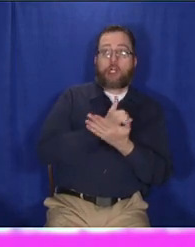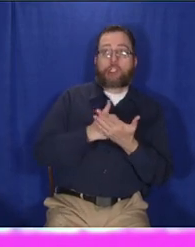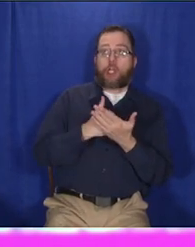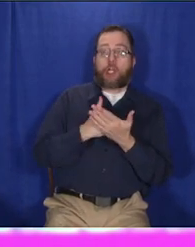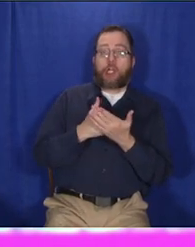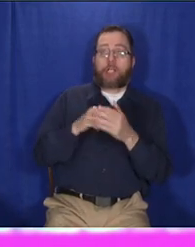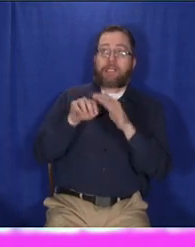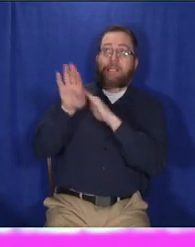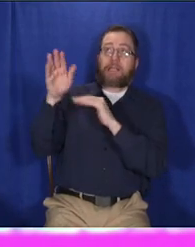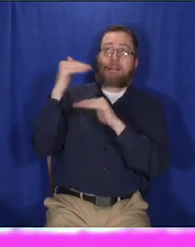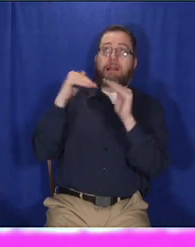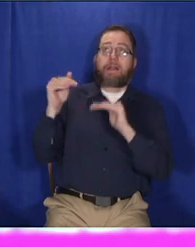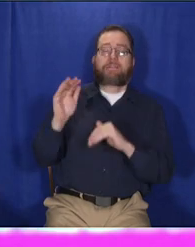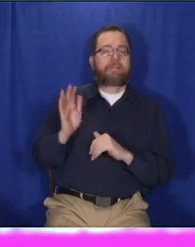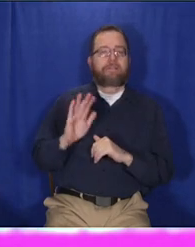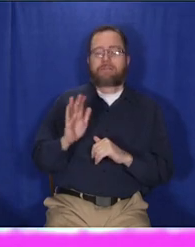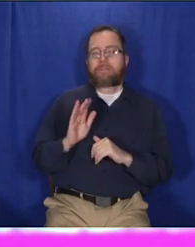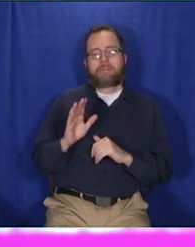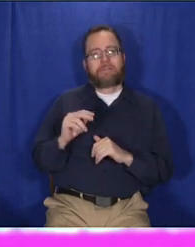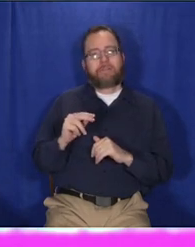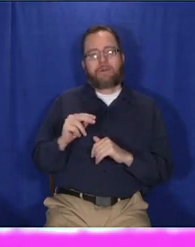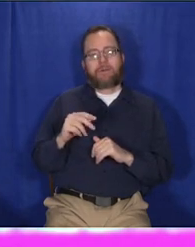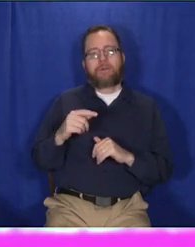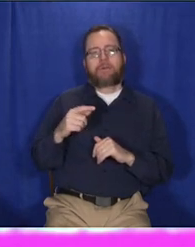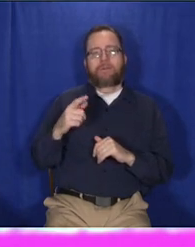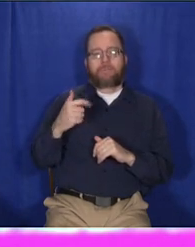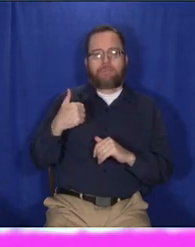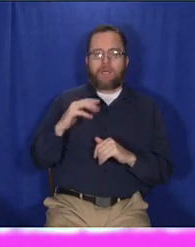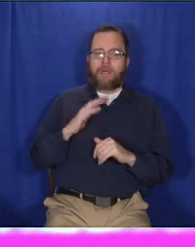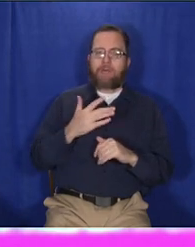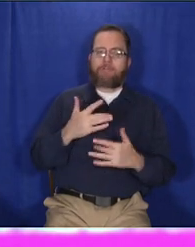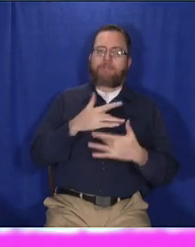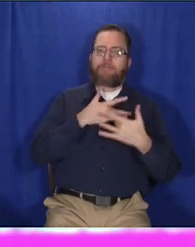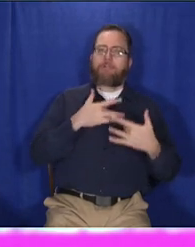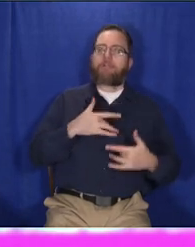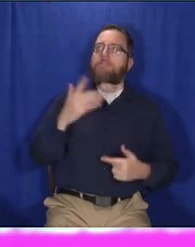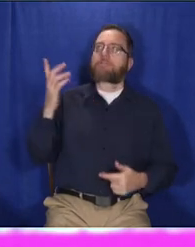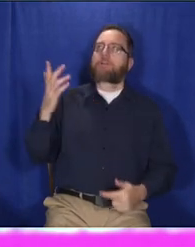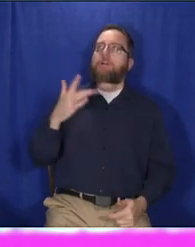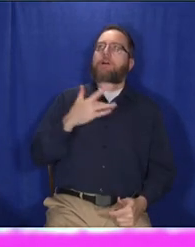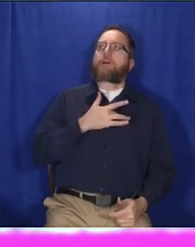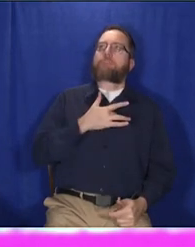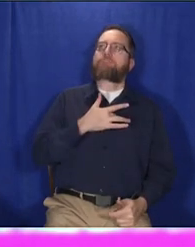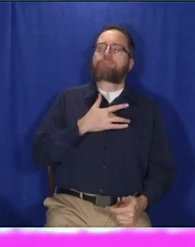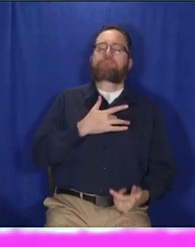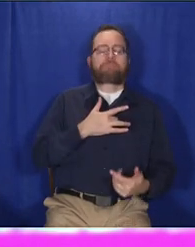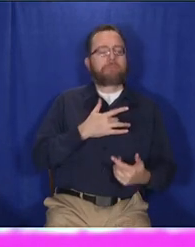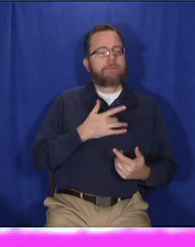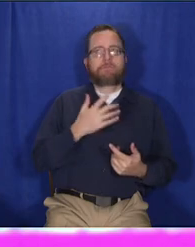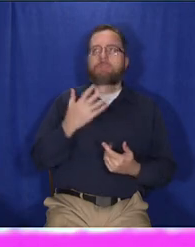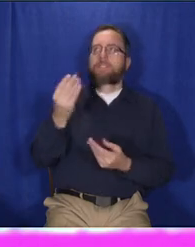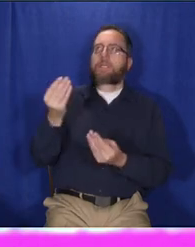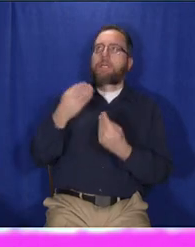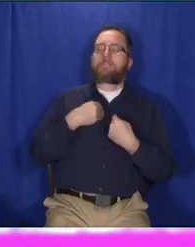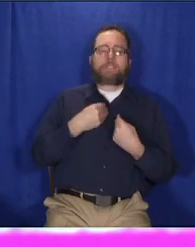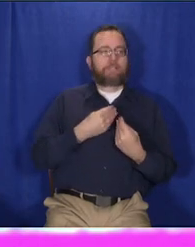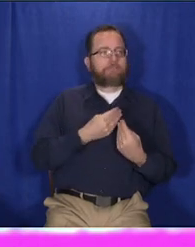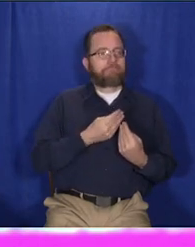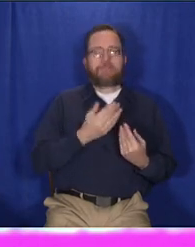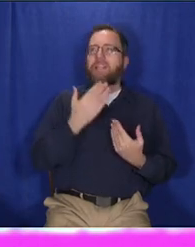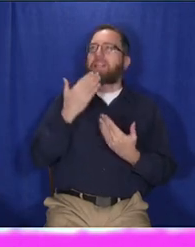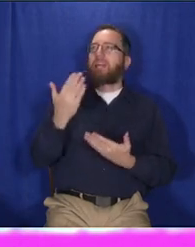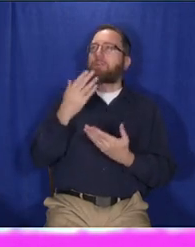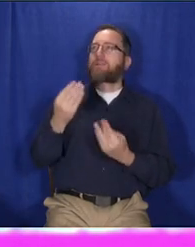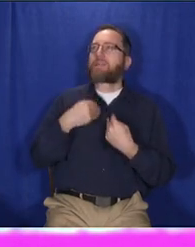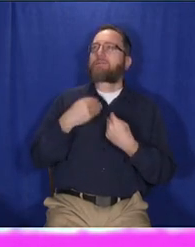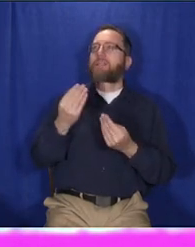God says it is when we give that way with hearts that say, God, I'm thankful that you've provided for my needs, and I am giving